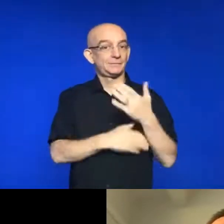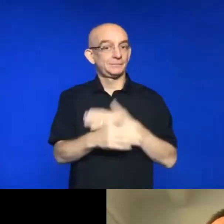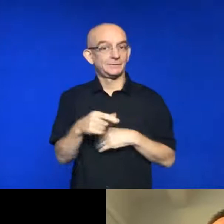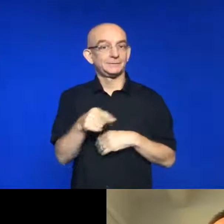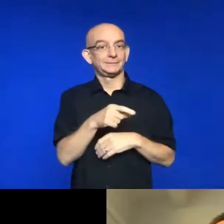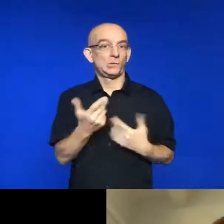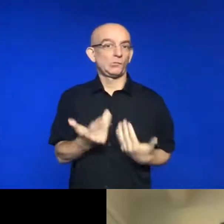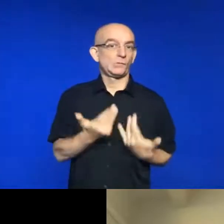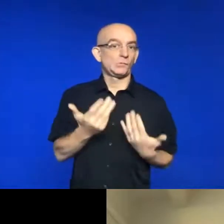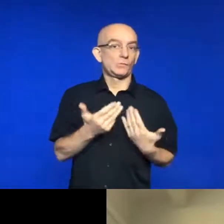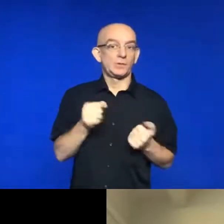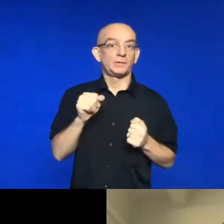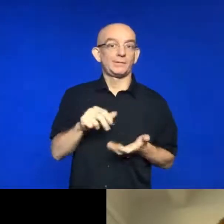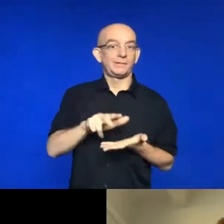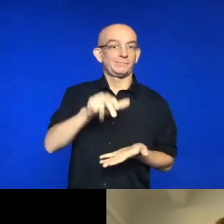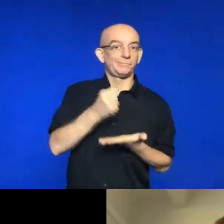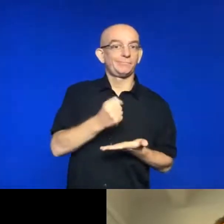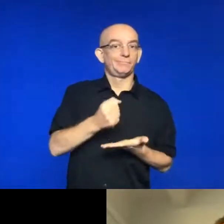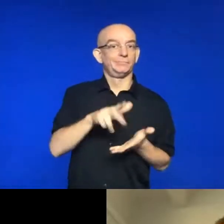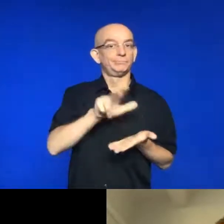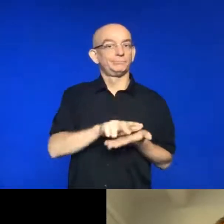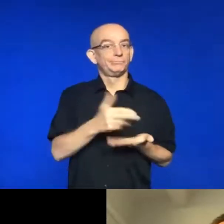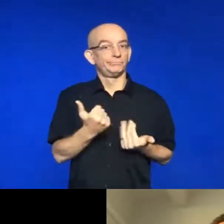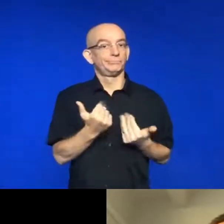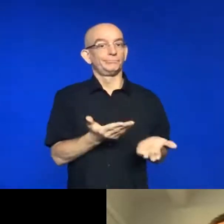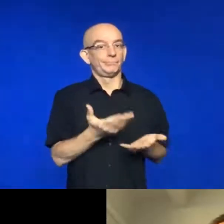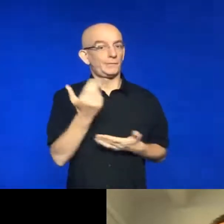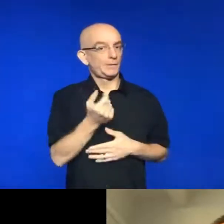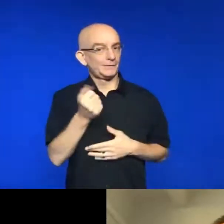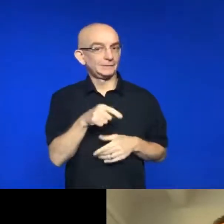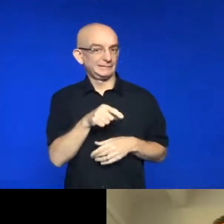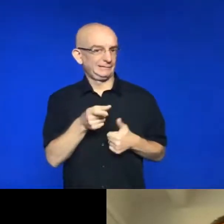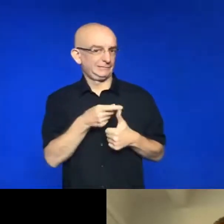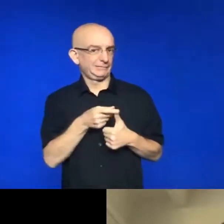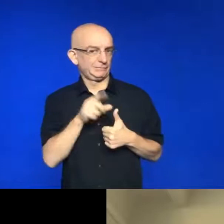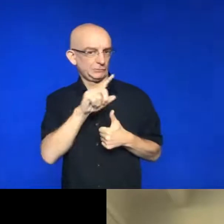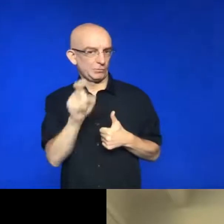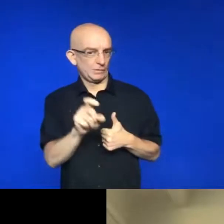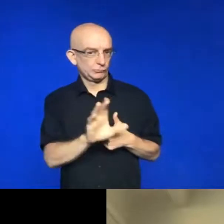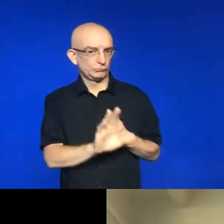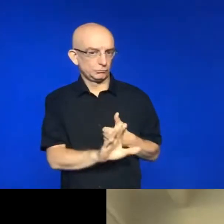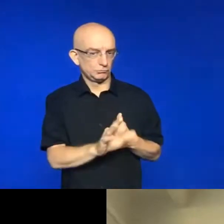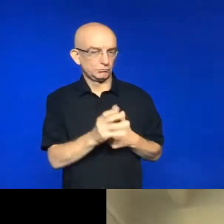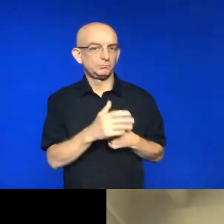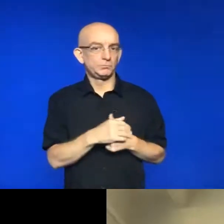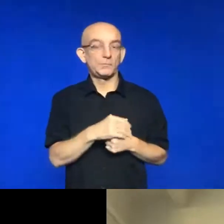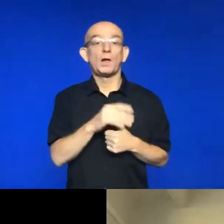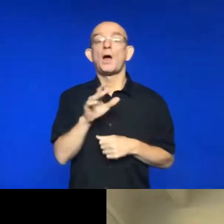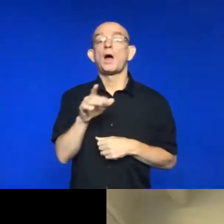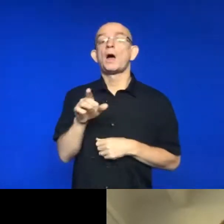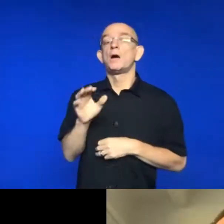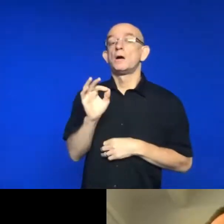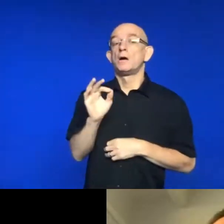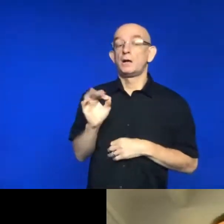question. Yeah, actually, outside of pure humanitarian intervention, which would be under the